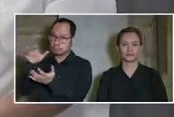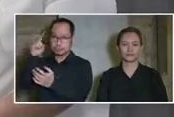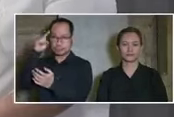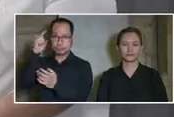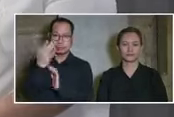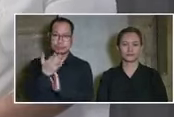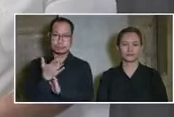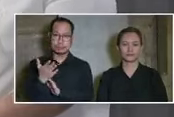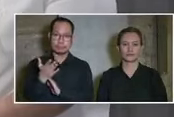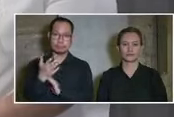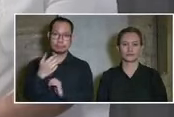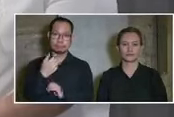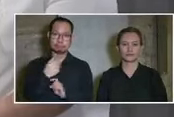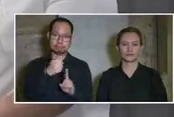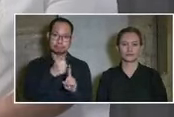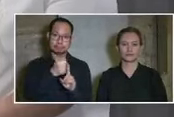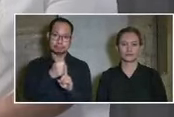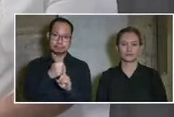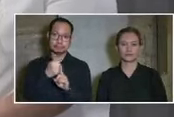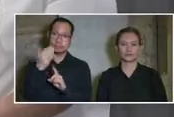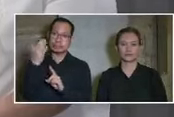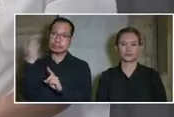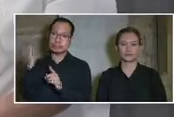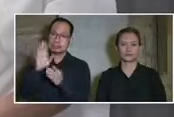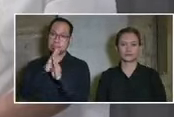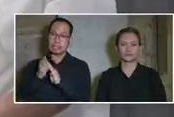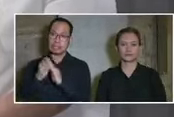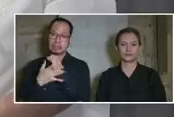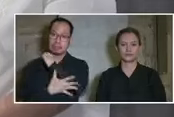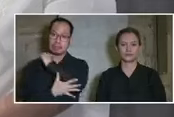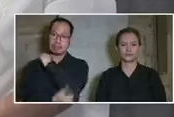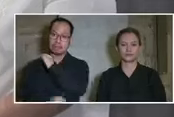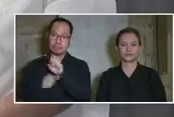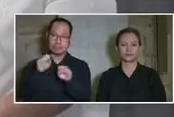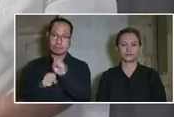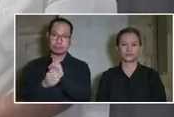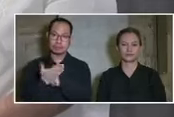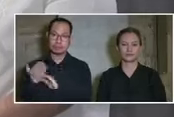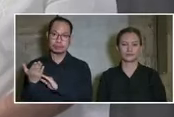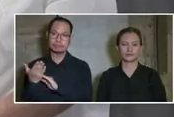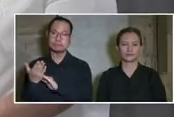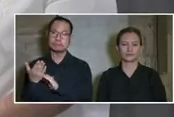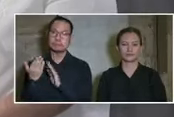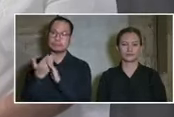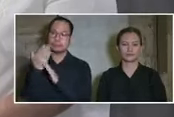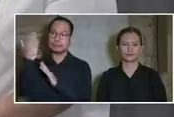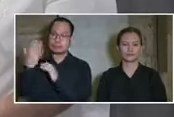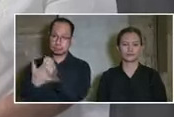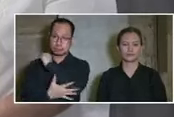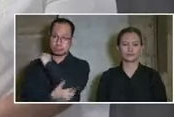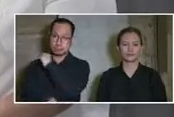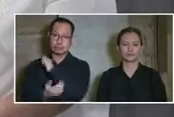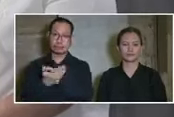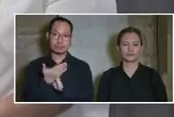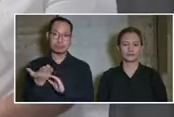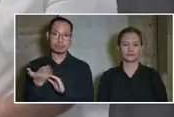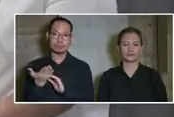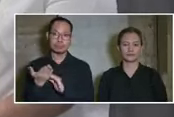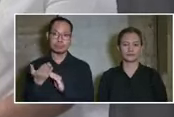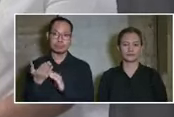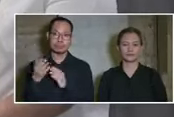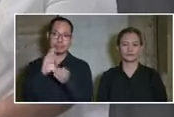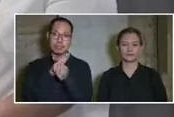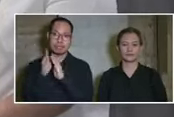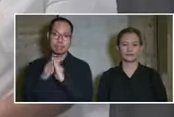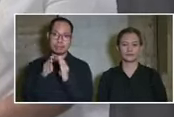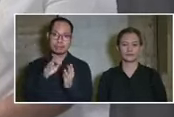your sake he became poor, so that by his poverty you might